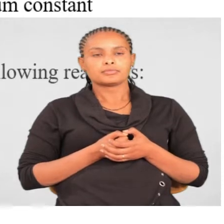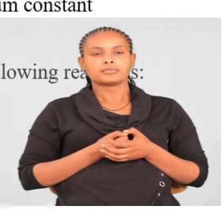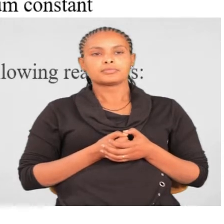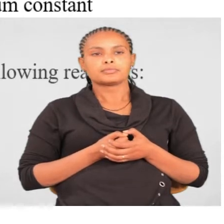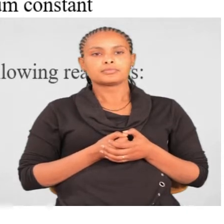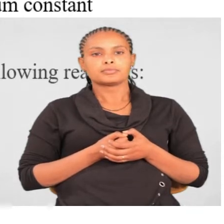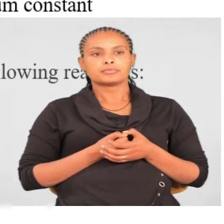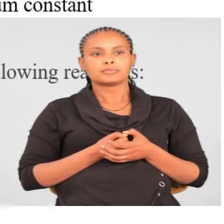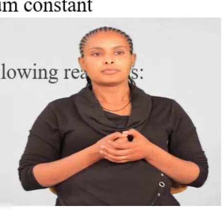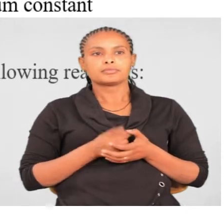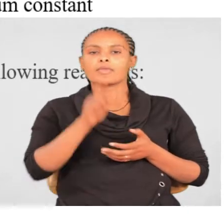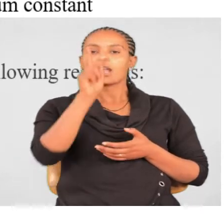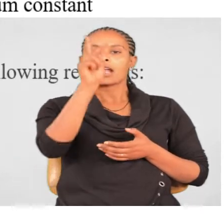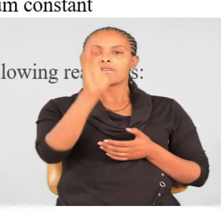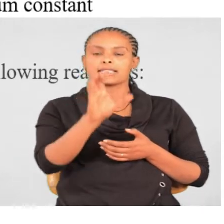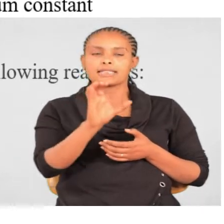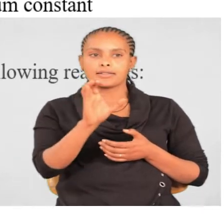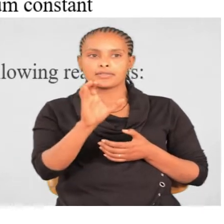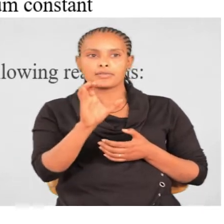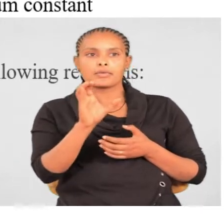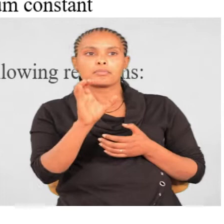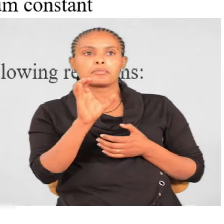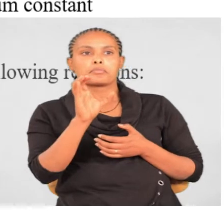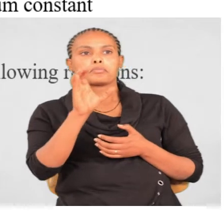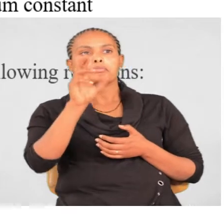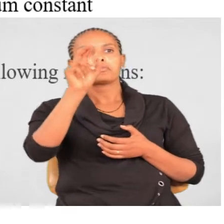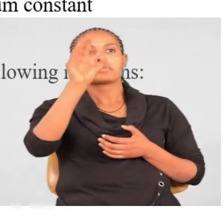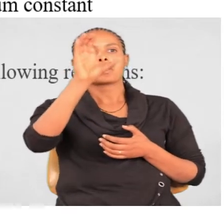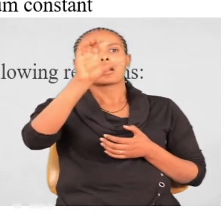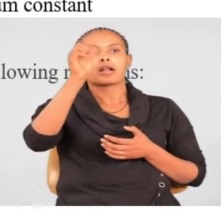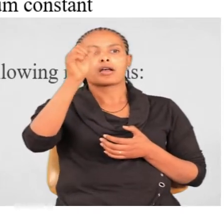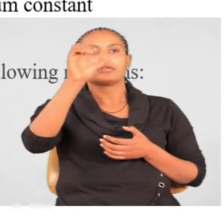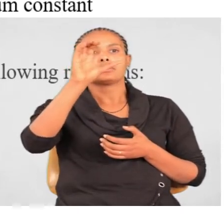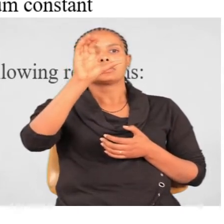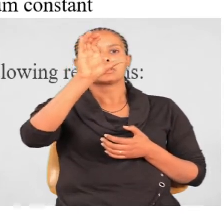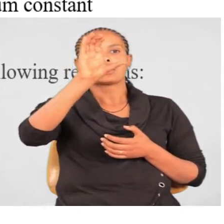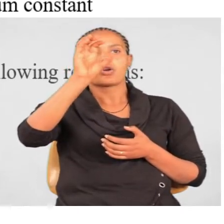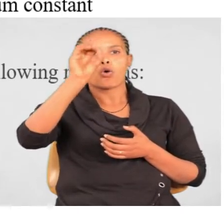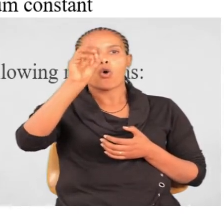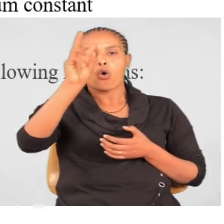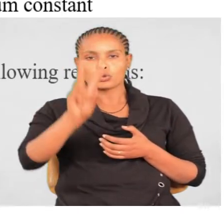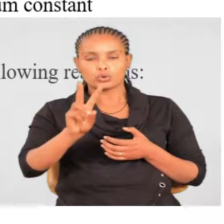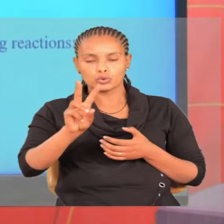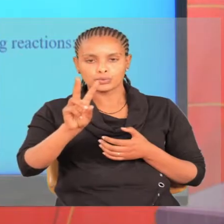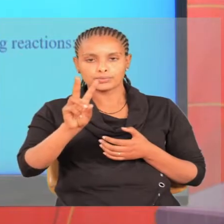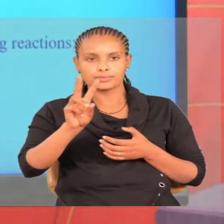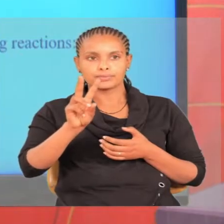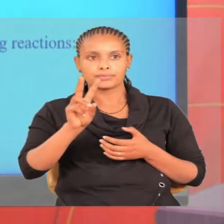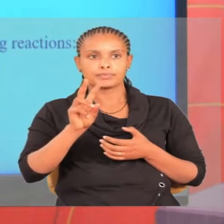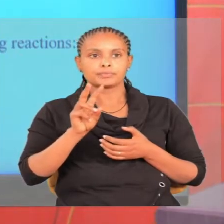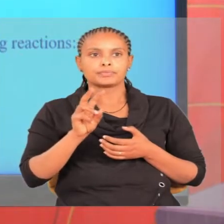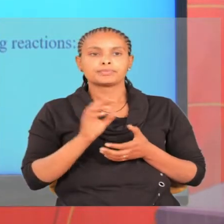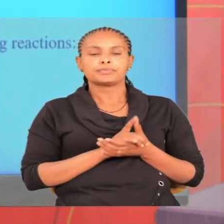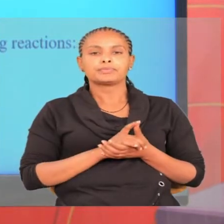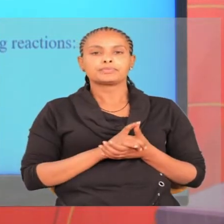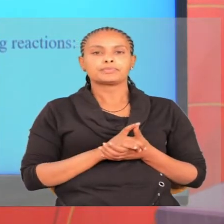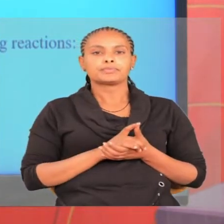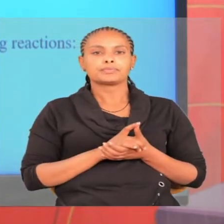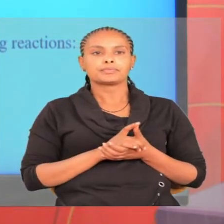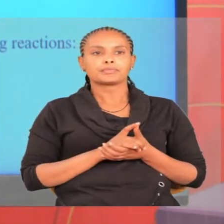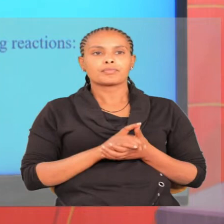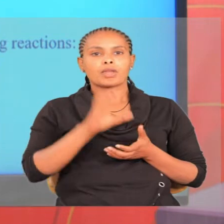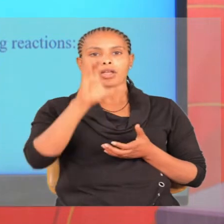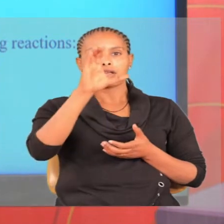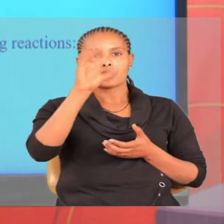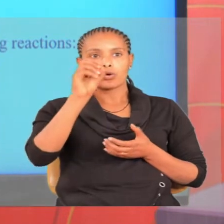equal concentration of carbon dioxide, CO2, concentration of carbon dioxide